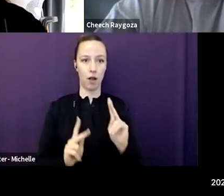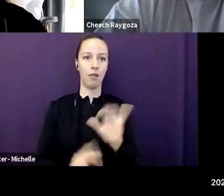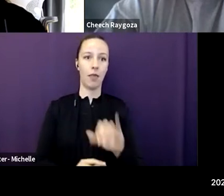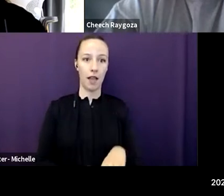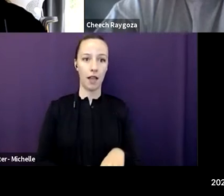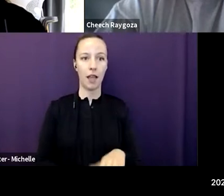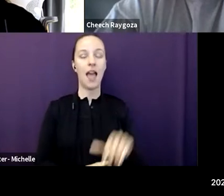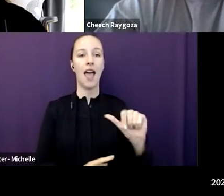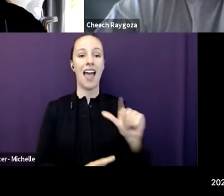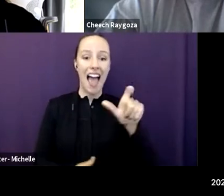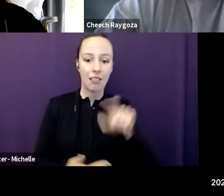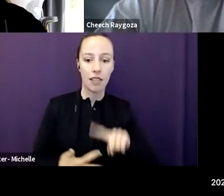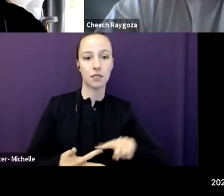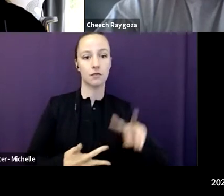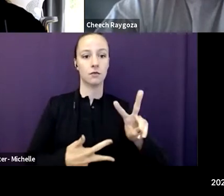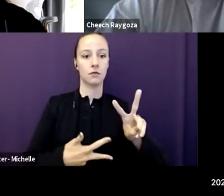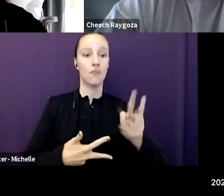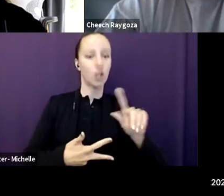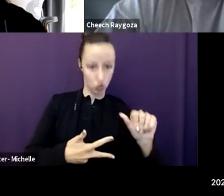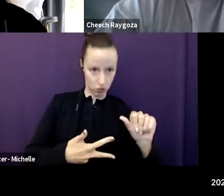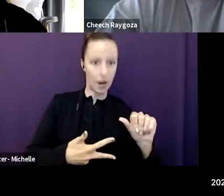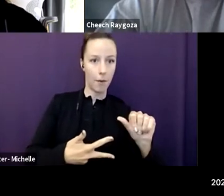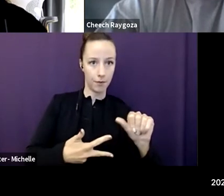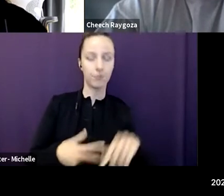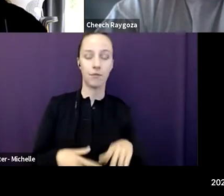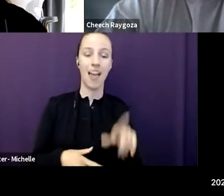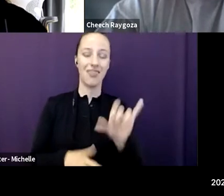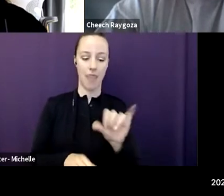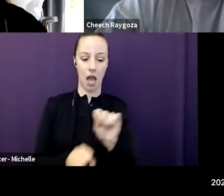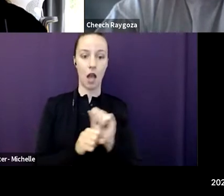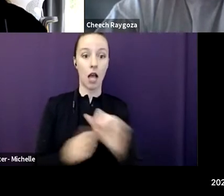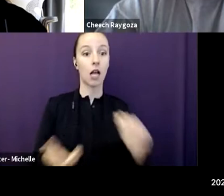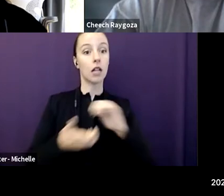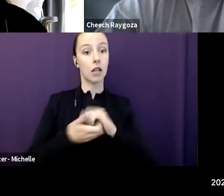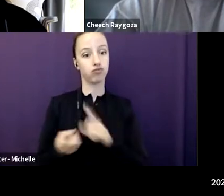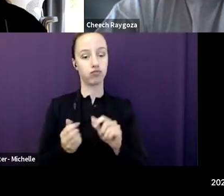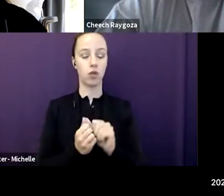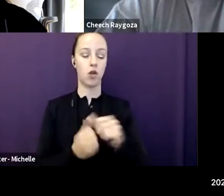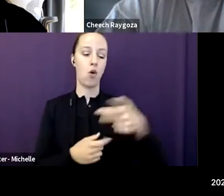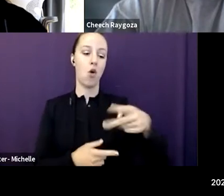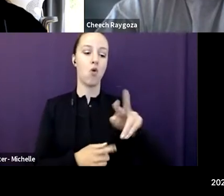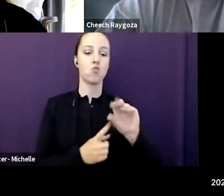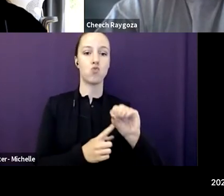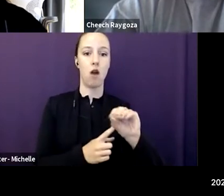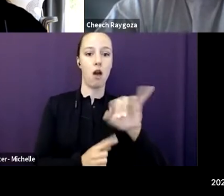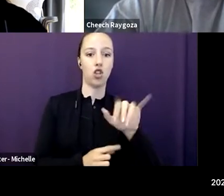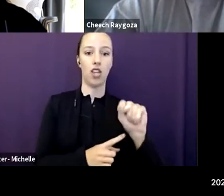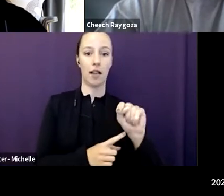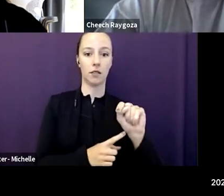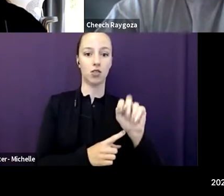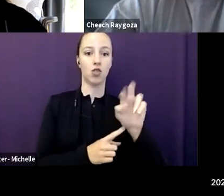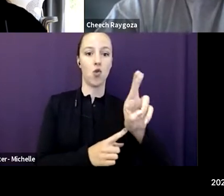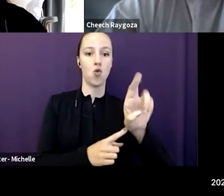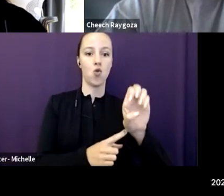Alex and Victoria, and the collaboration that's also being done with Project Rebound, so that folks can continue their education